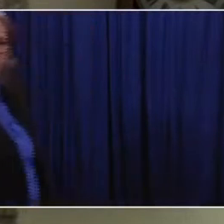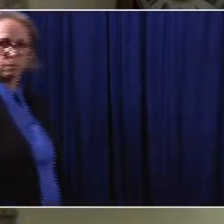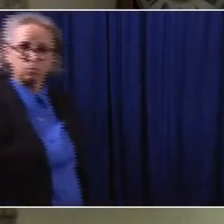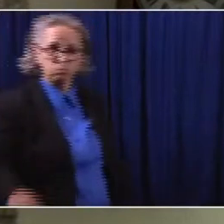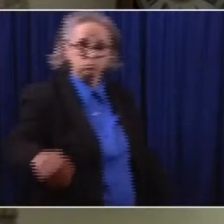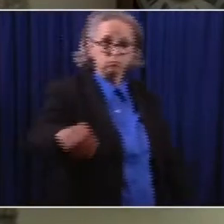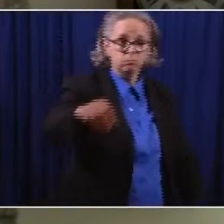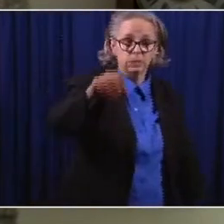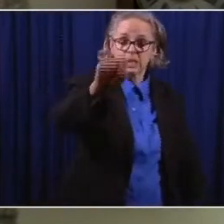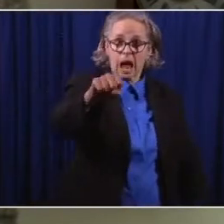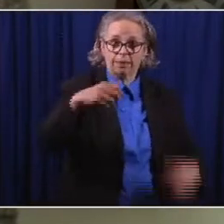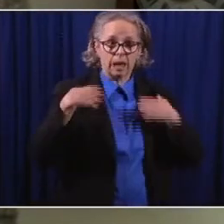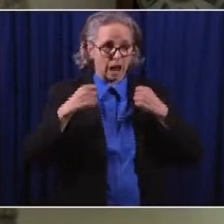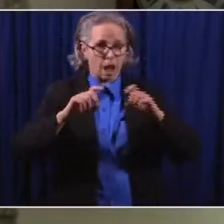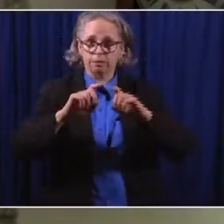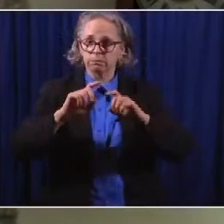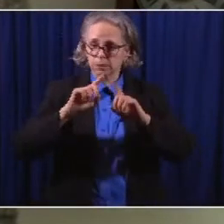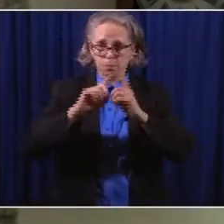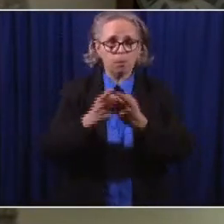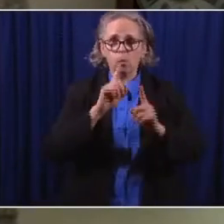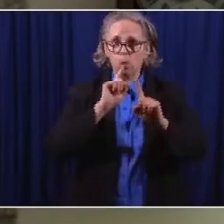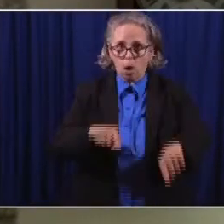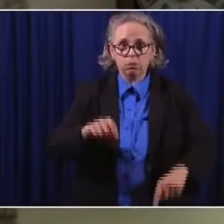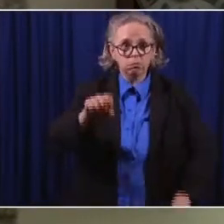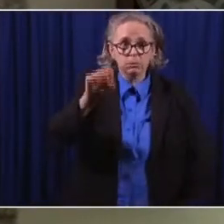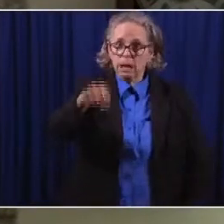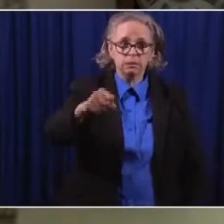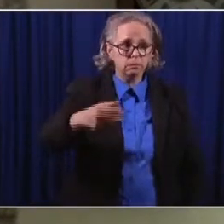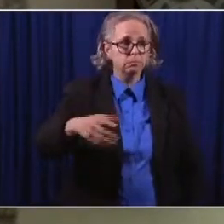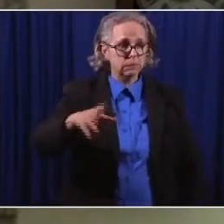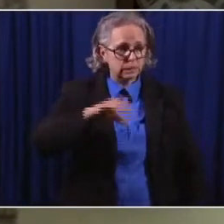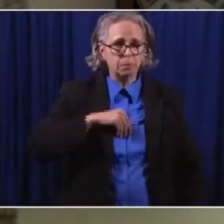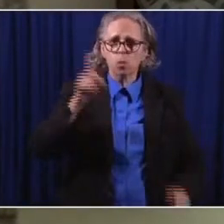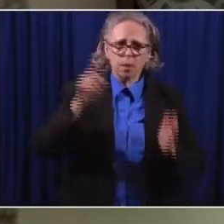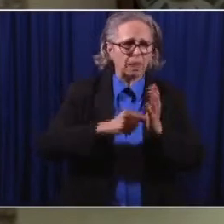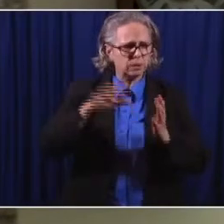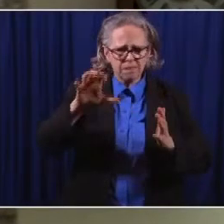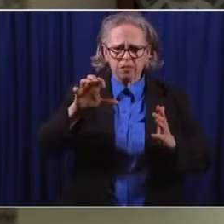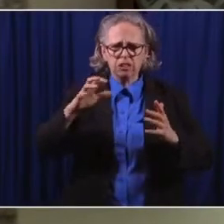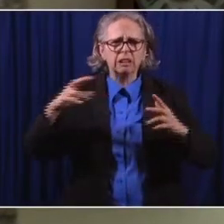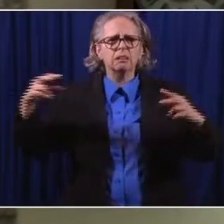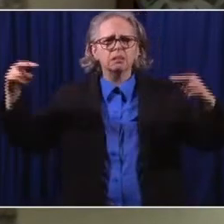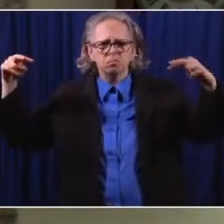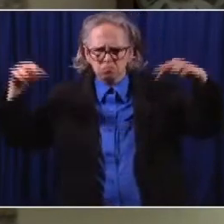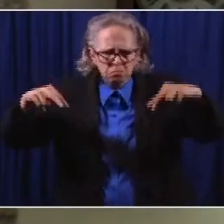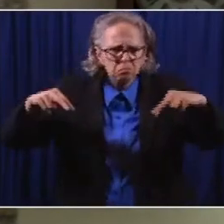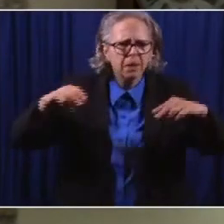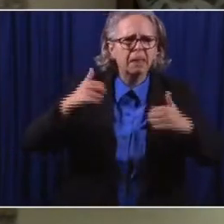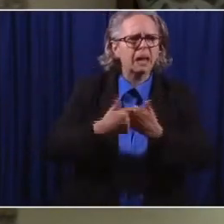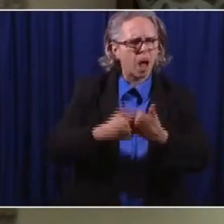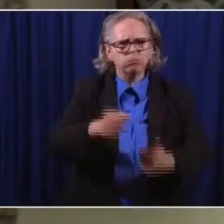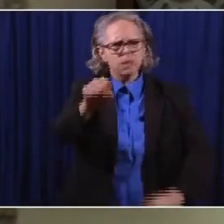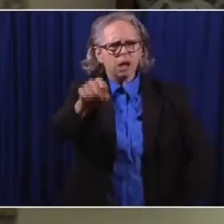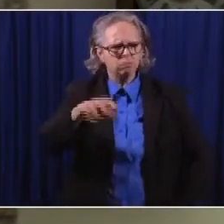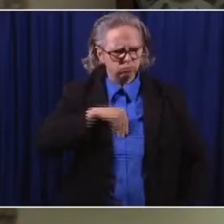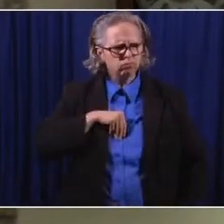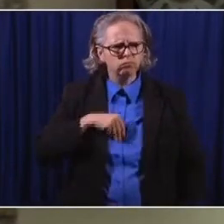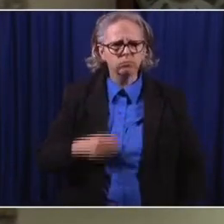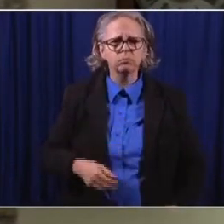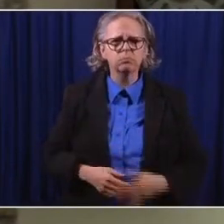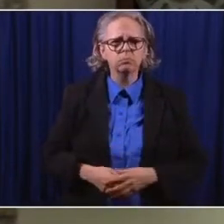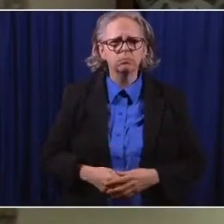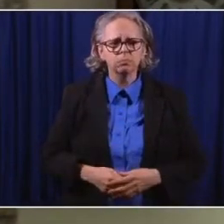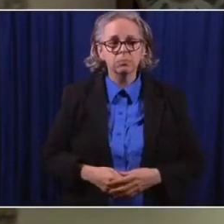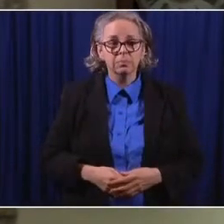does allow 1,500 spectators, and they're basically, as far as I can